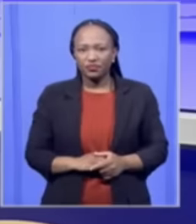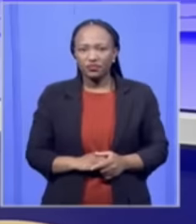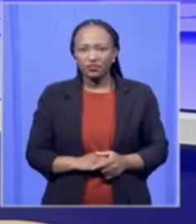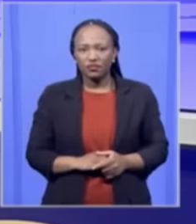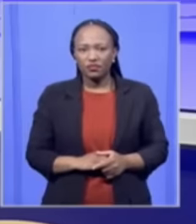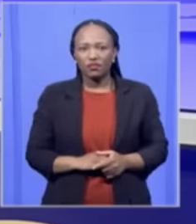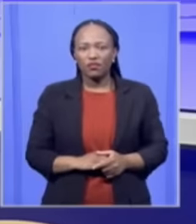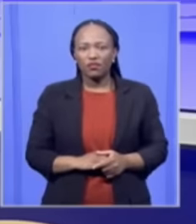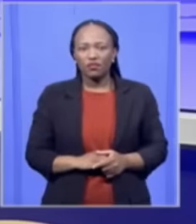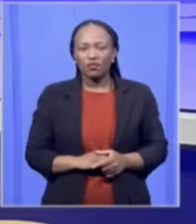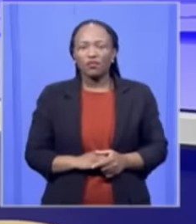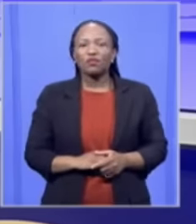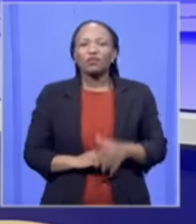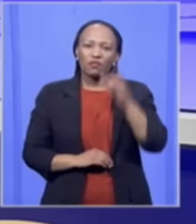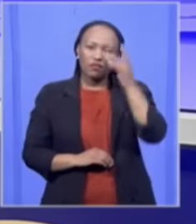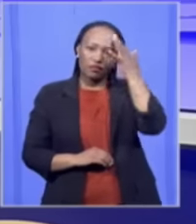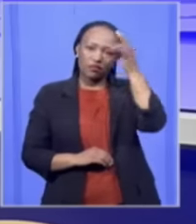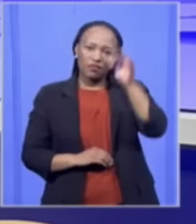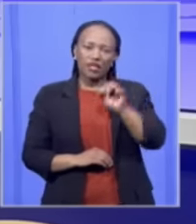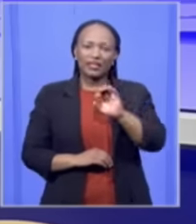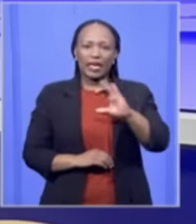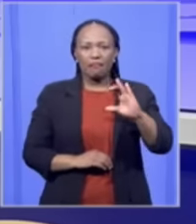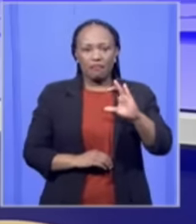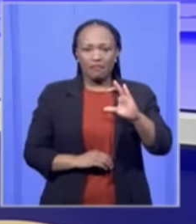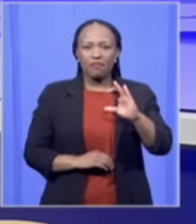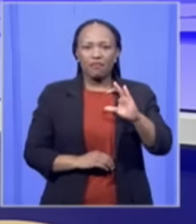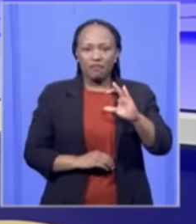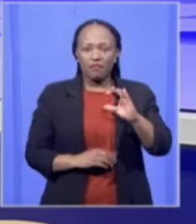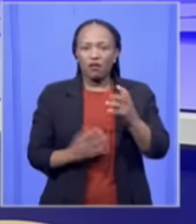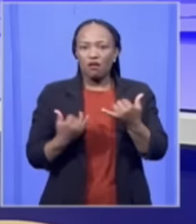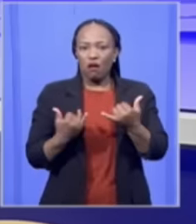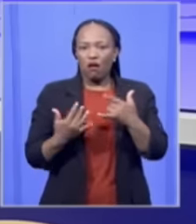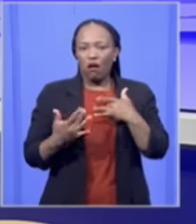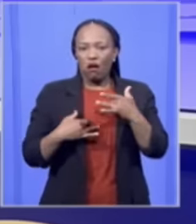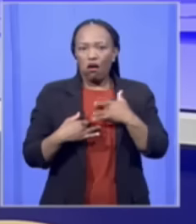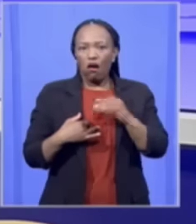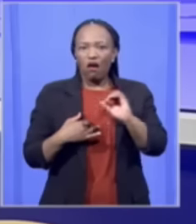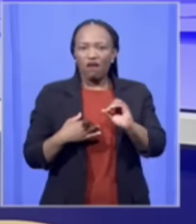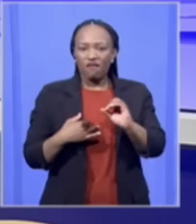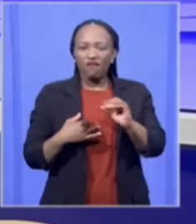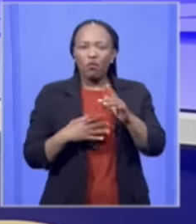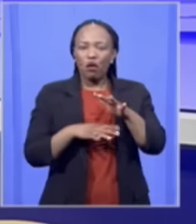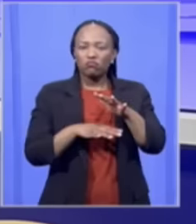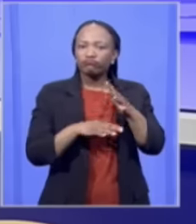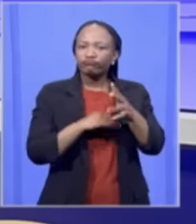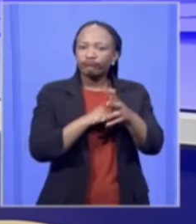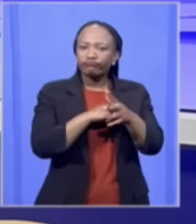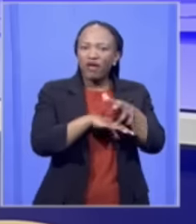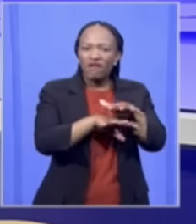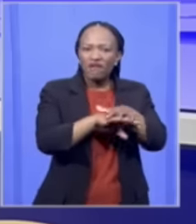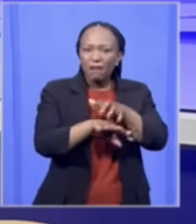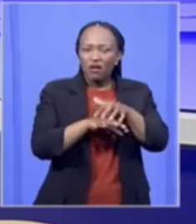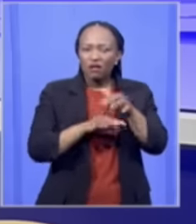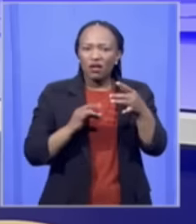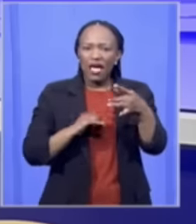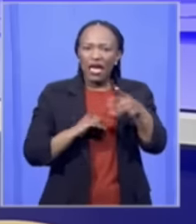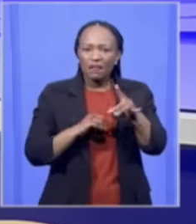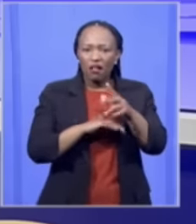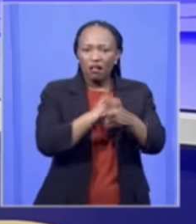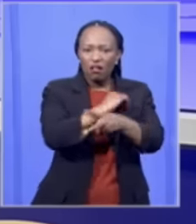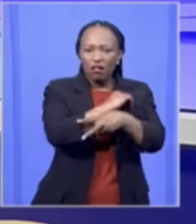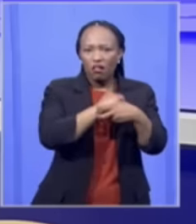Ka fa go jelengwe puso ya Eastern Cape e tlhagisitse matshwenyego ka ga go oketsega ga bogodu jwa leruo. Go begilwe dikgetsi tsa bogodu jwa